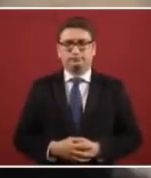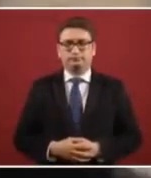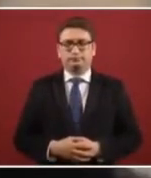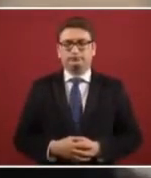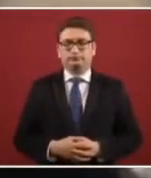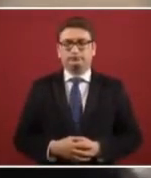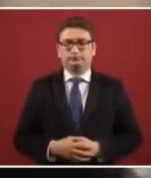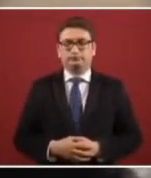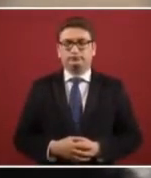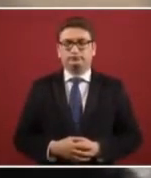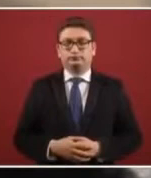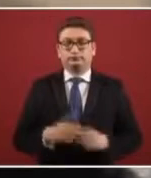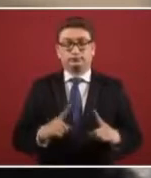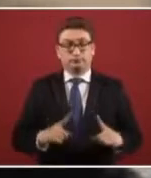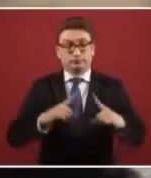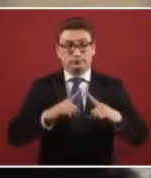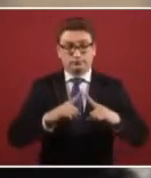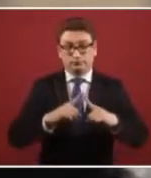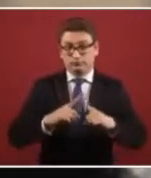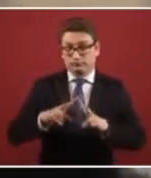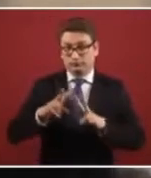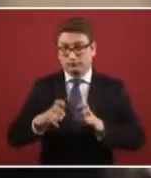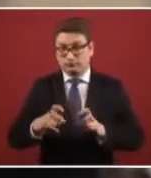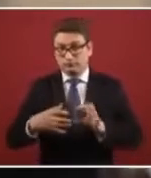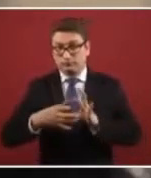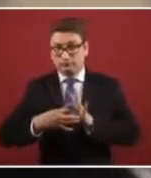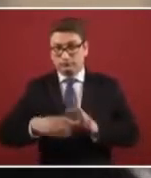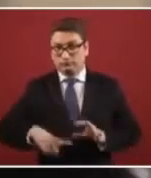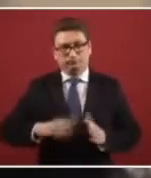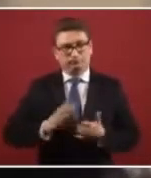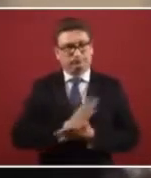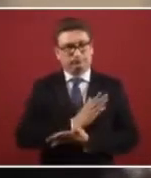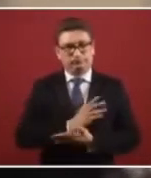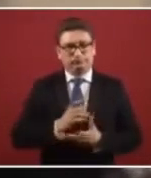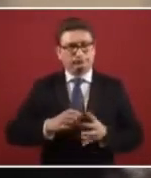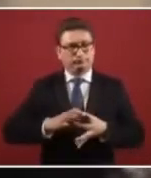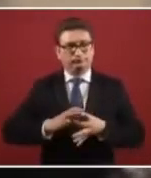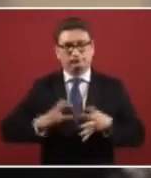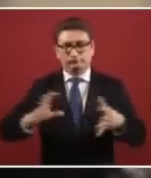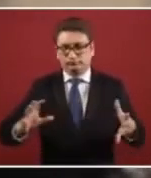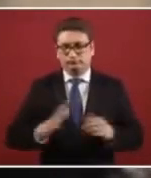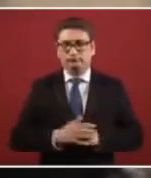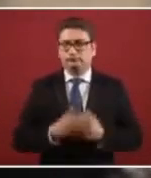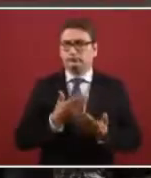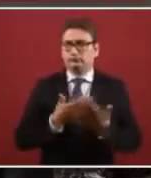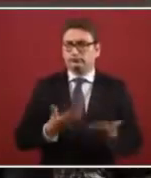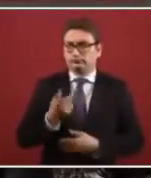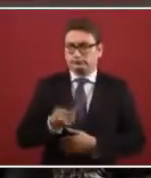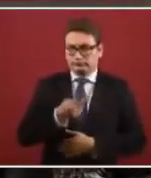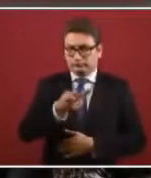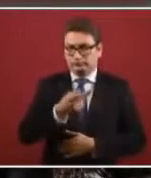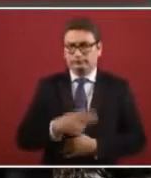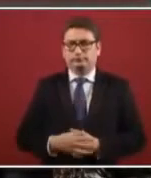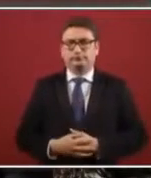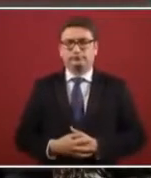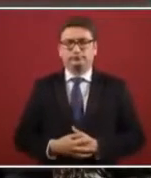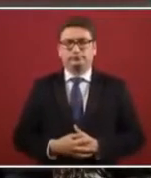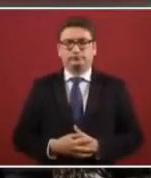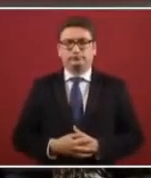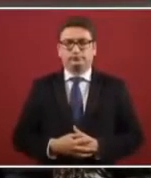they completed being separation for from state and church from social